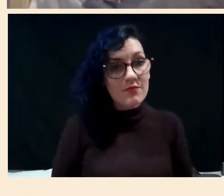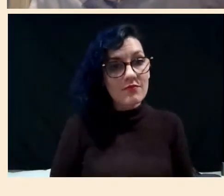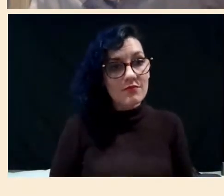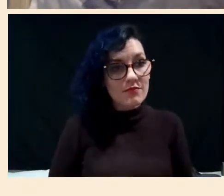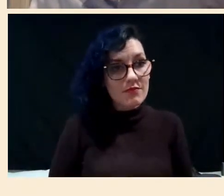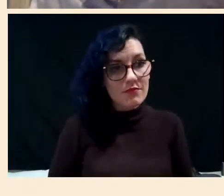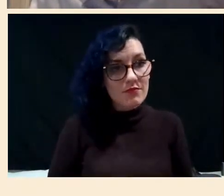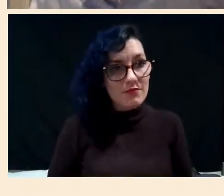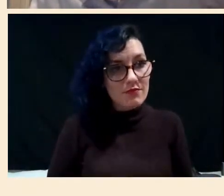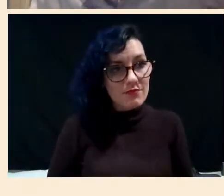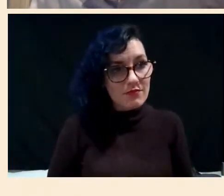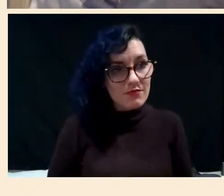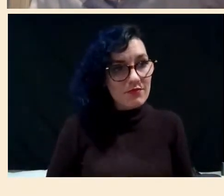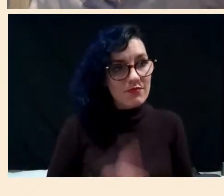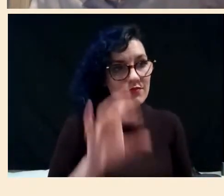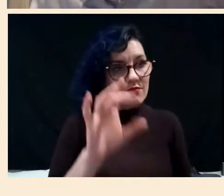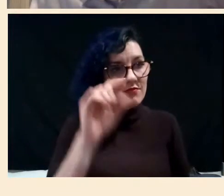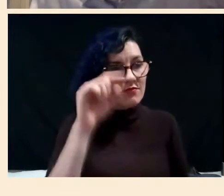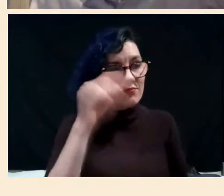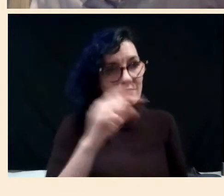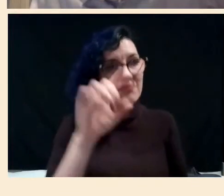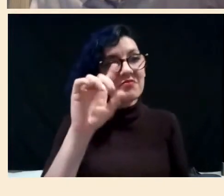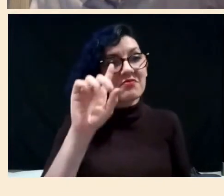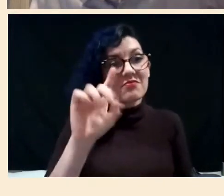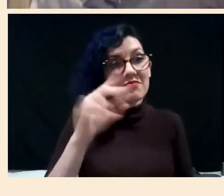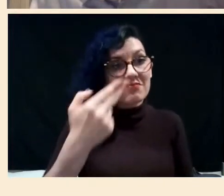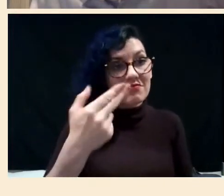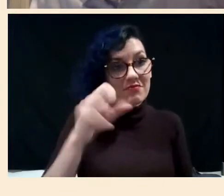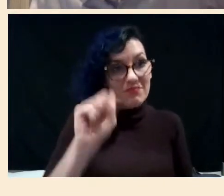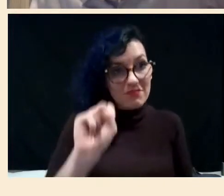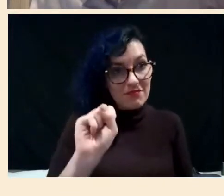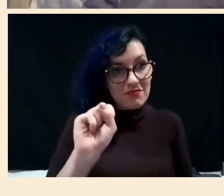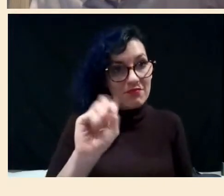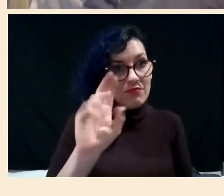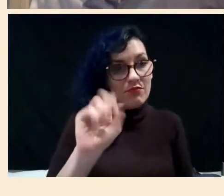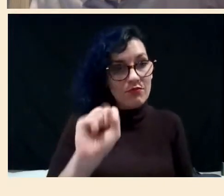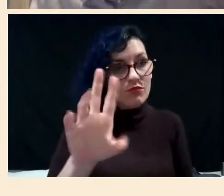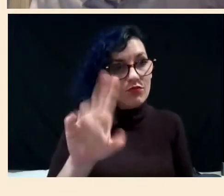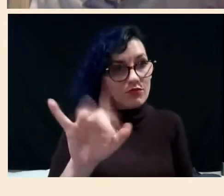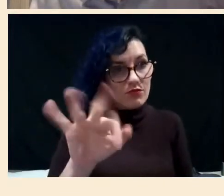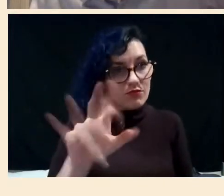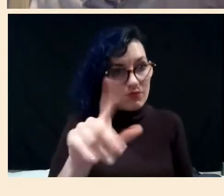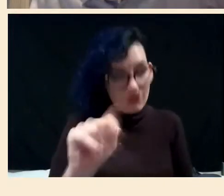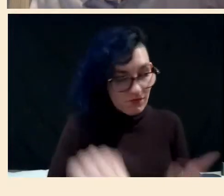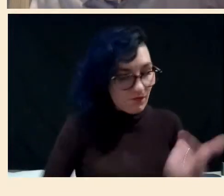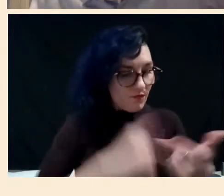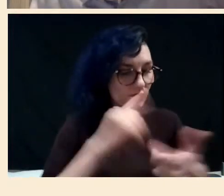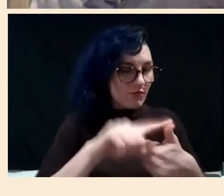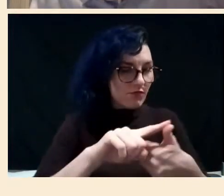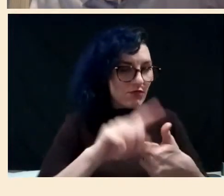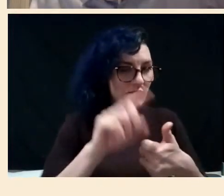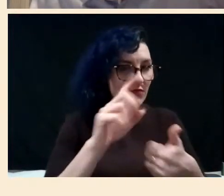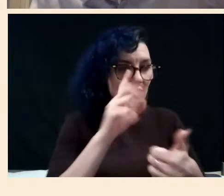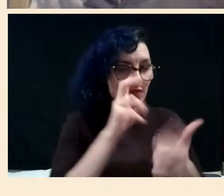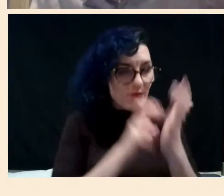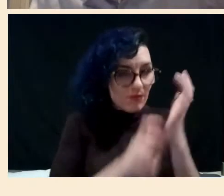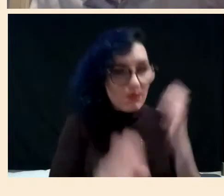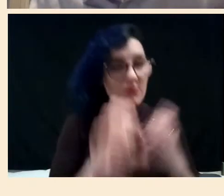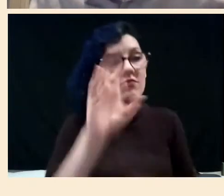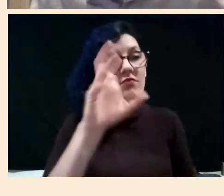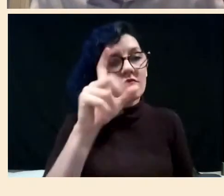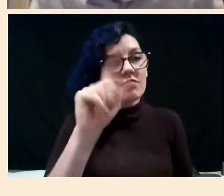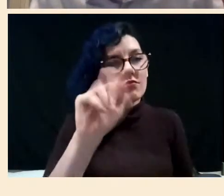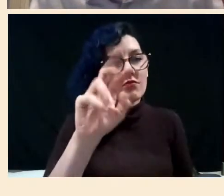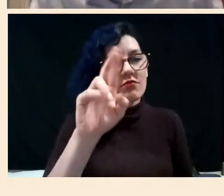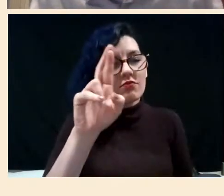the DHS audit from Secretary Richardson, the audit on the prescription drug management program from Secretary Richardson, the audit on public